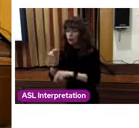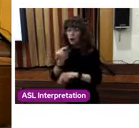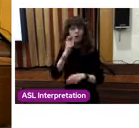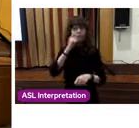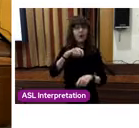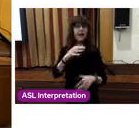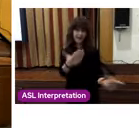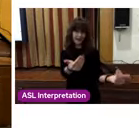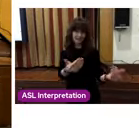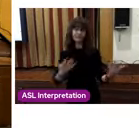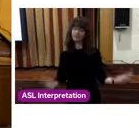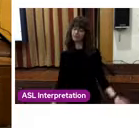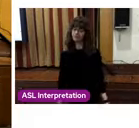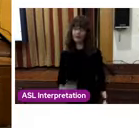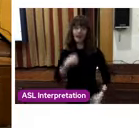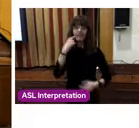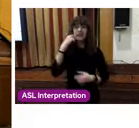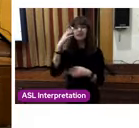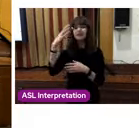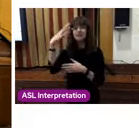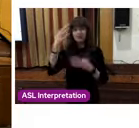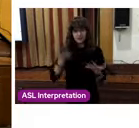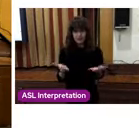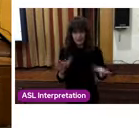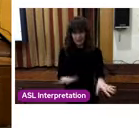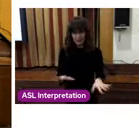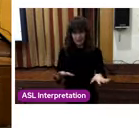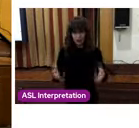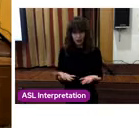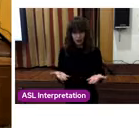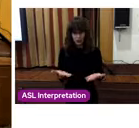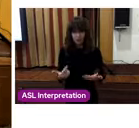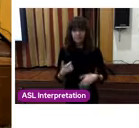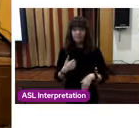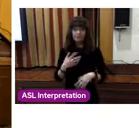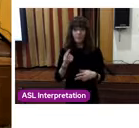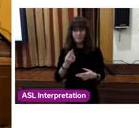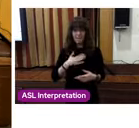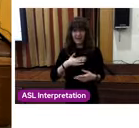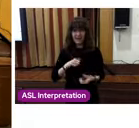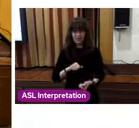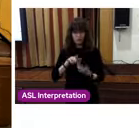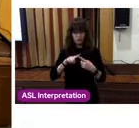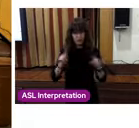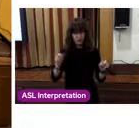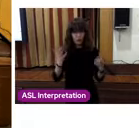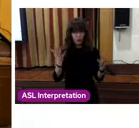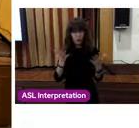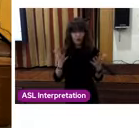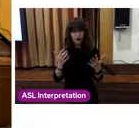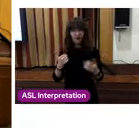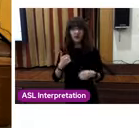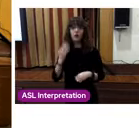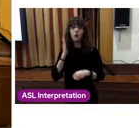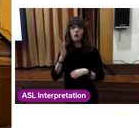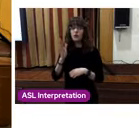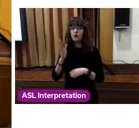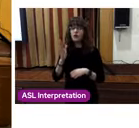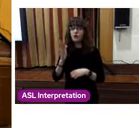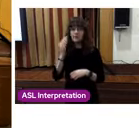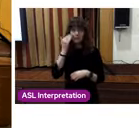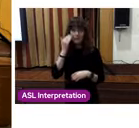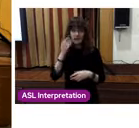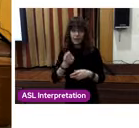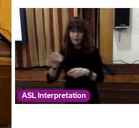domestically, the thing I would be doing differently would be, I would make sure that we would be eliminating the MPP within the Mexico policy. We should